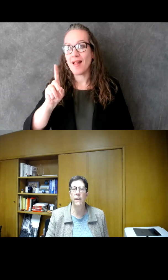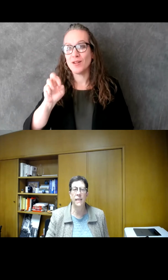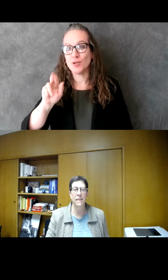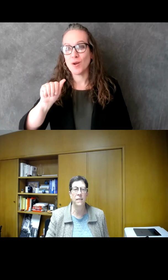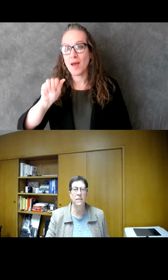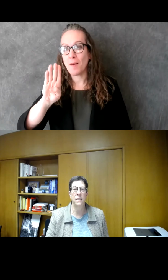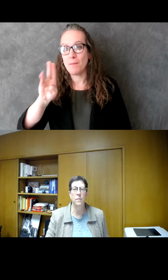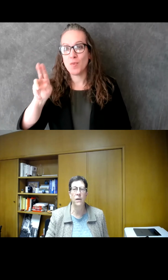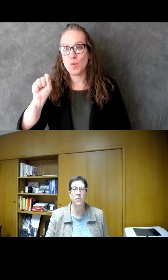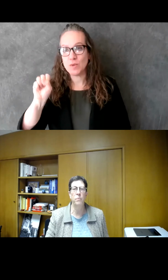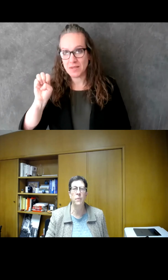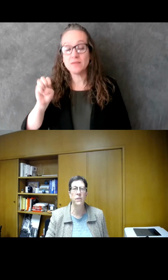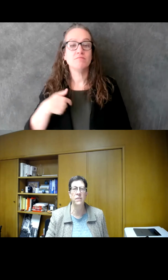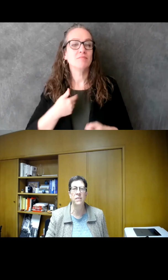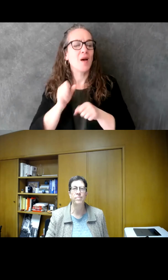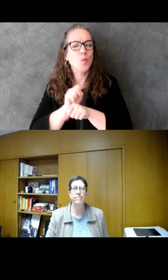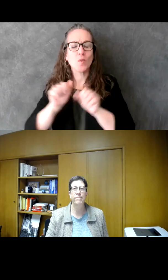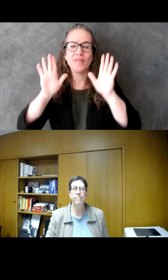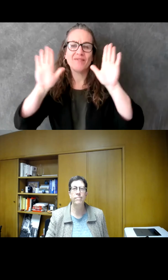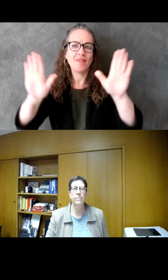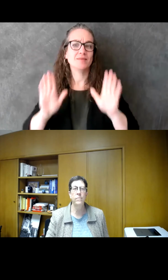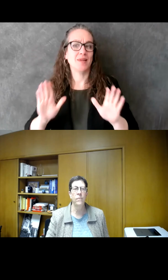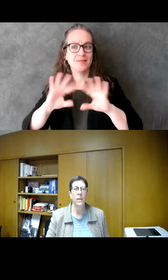with a fantastic team of peoples.